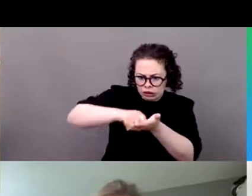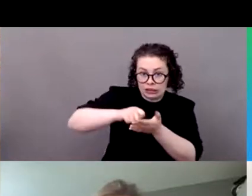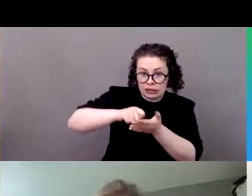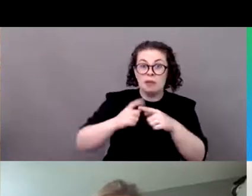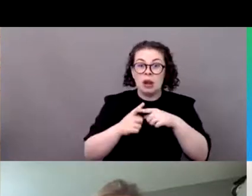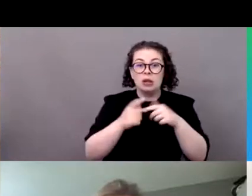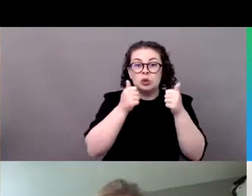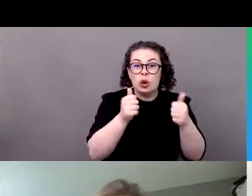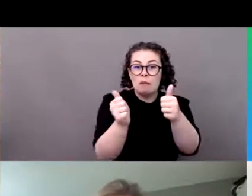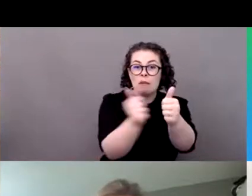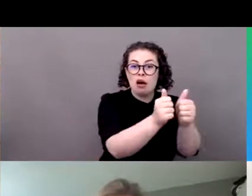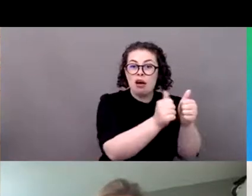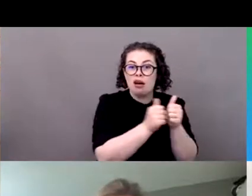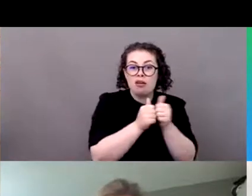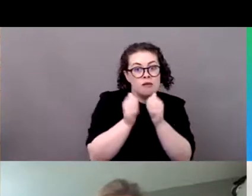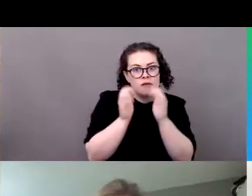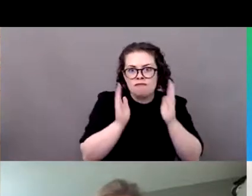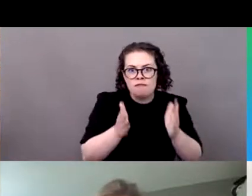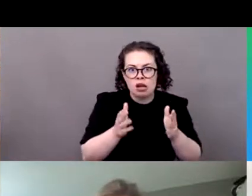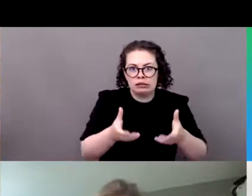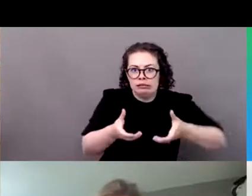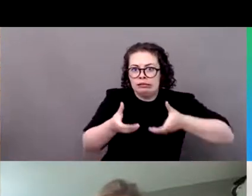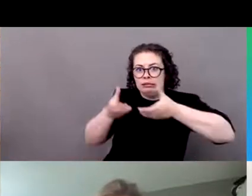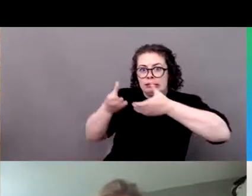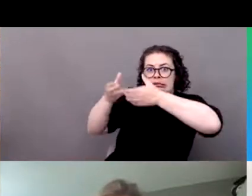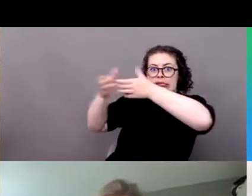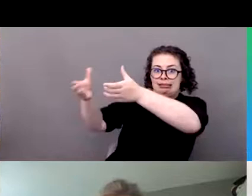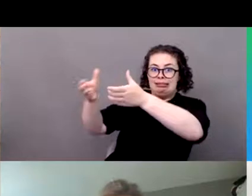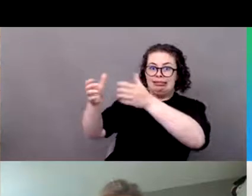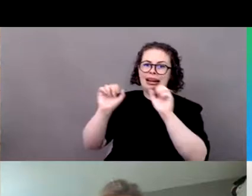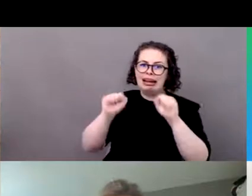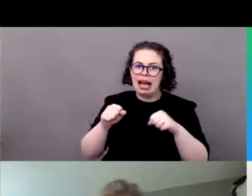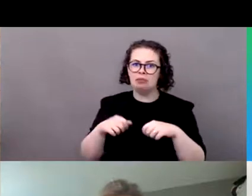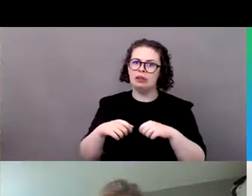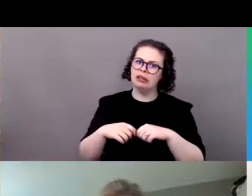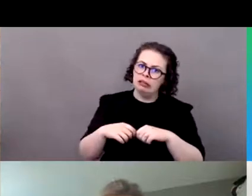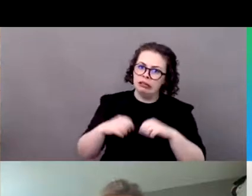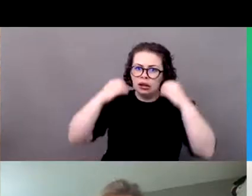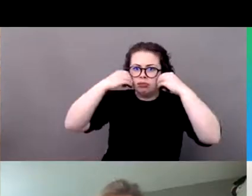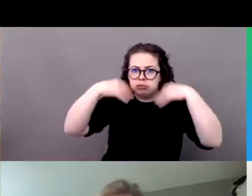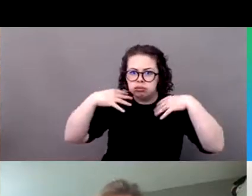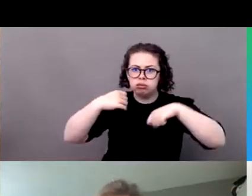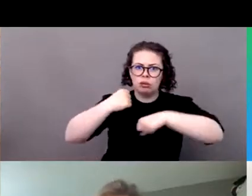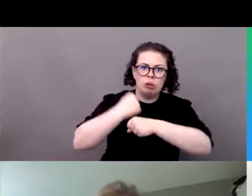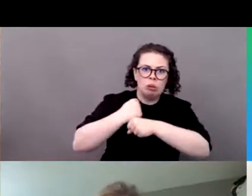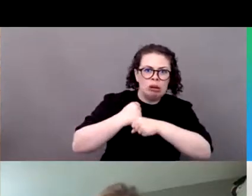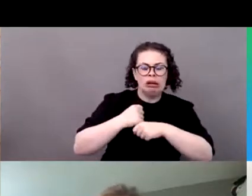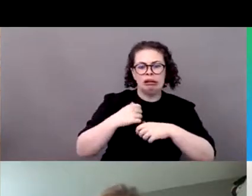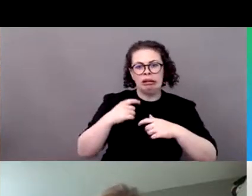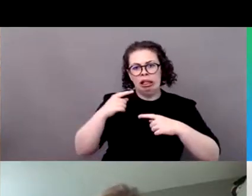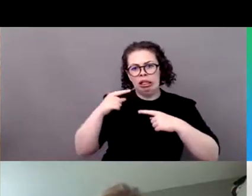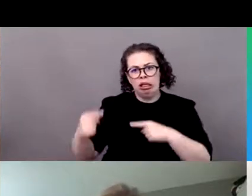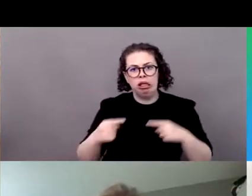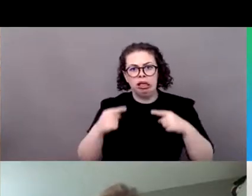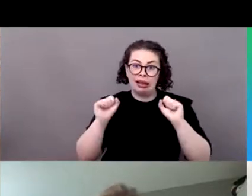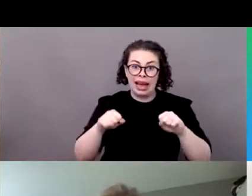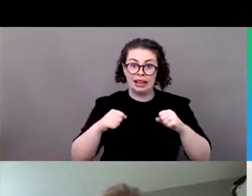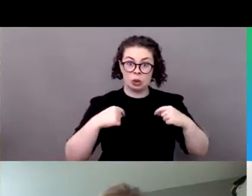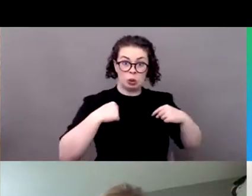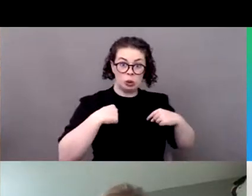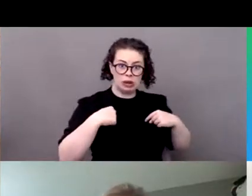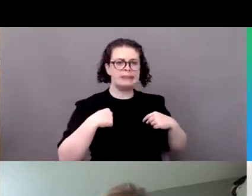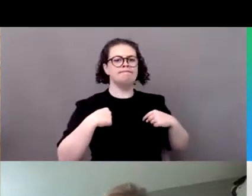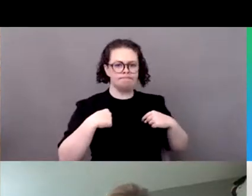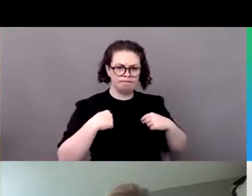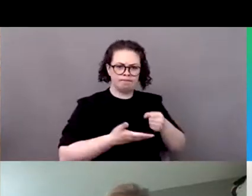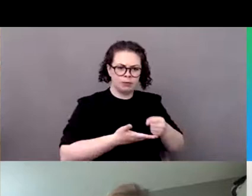So that's the reason why we launched the service. And I have to say that so far we have been successful,